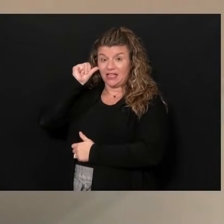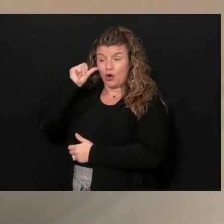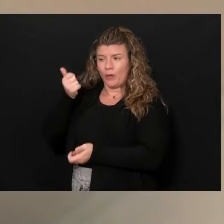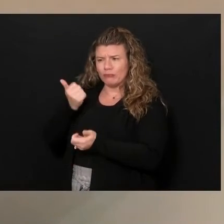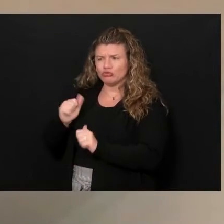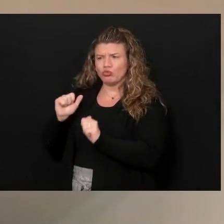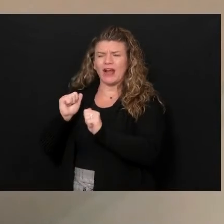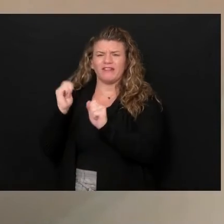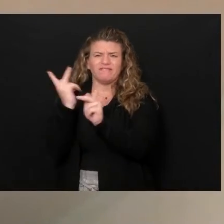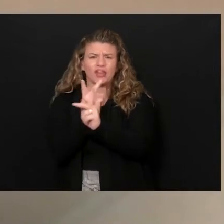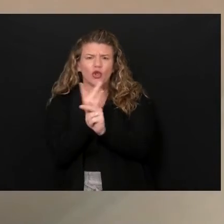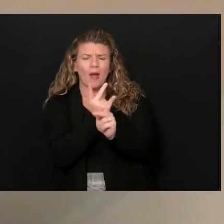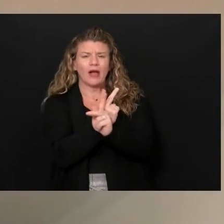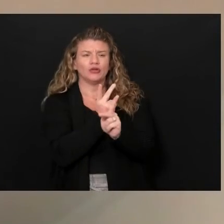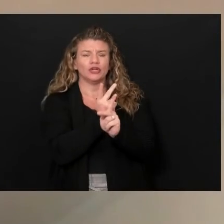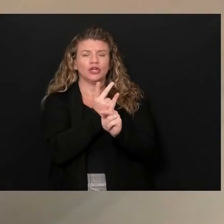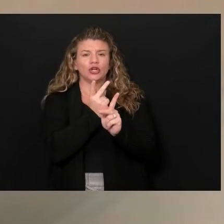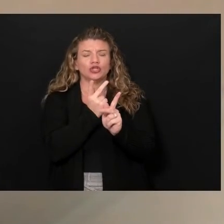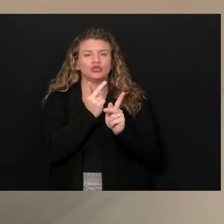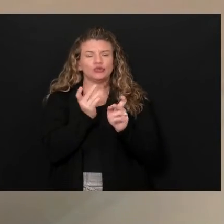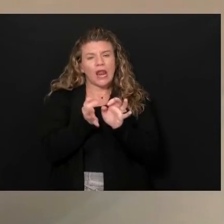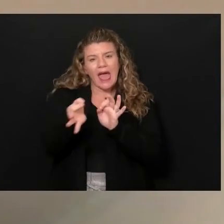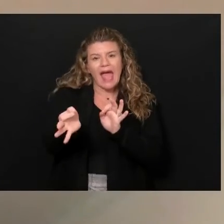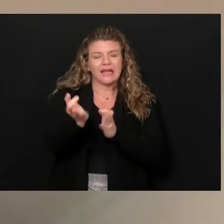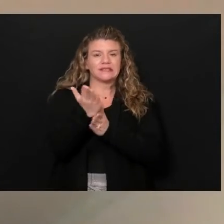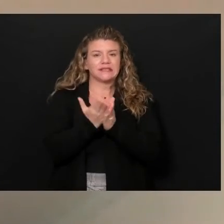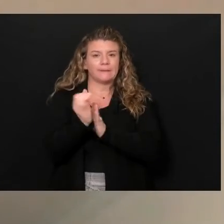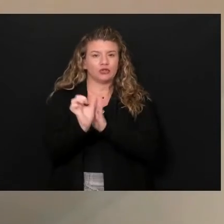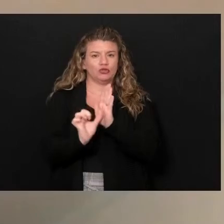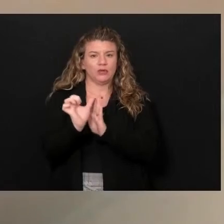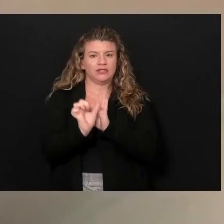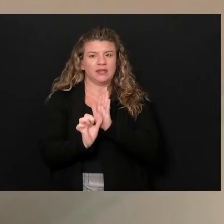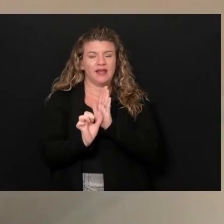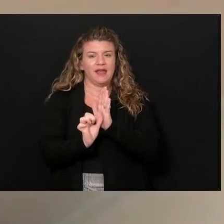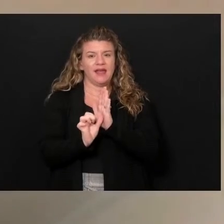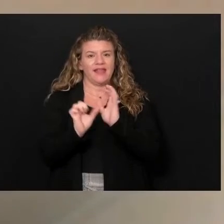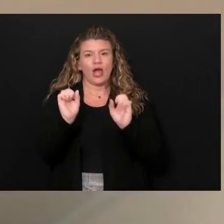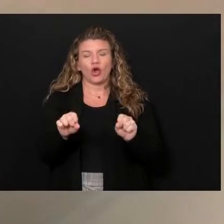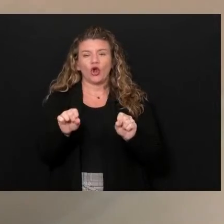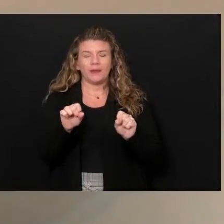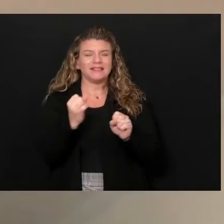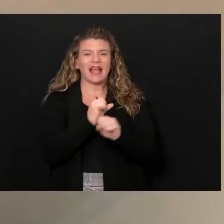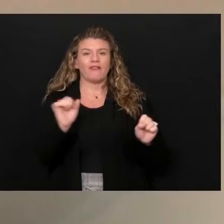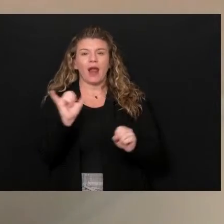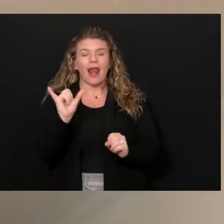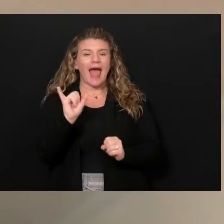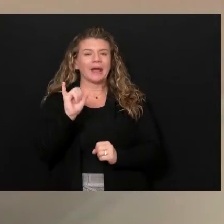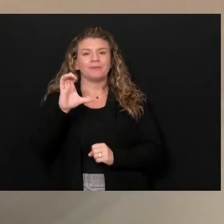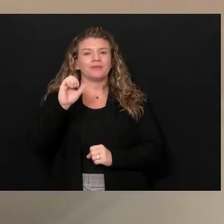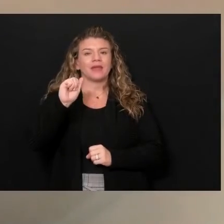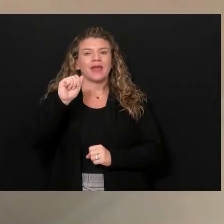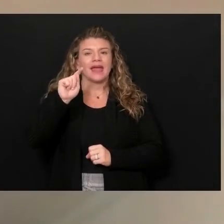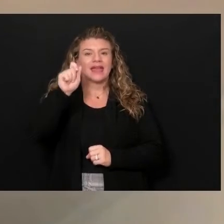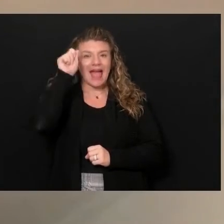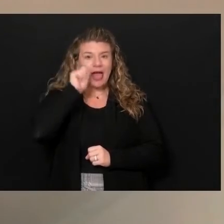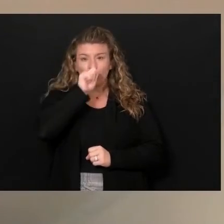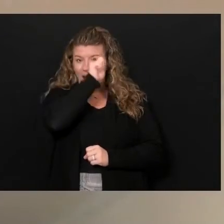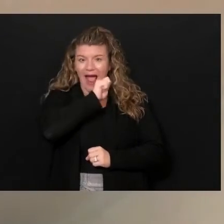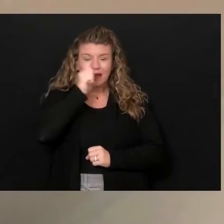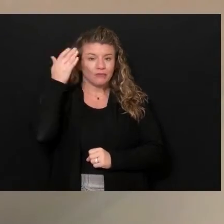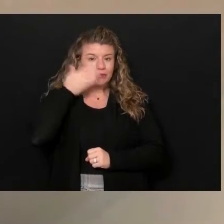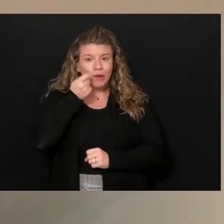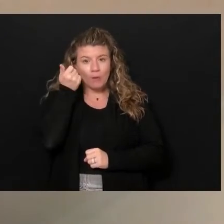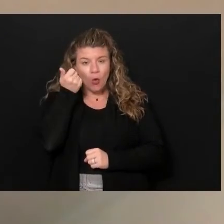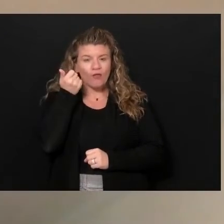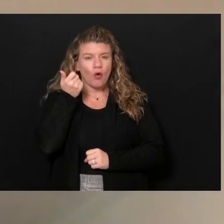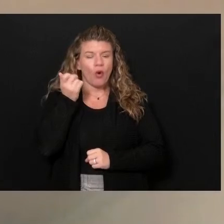trying right now to delineate the surgeries that would be, say, for cataract removal or something else that could be done as an outpatient